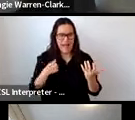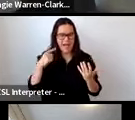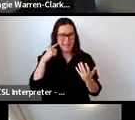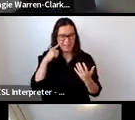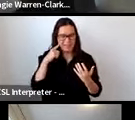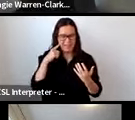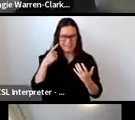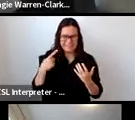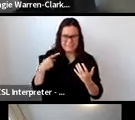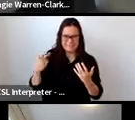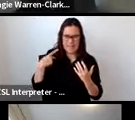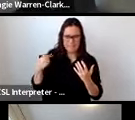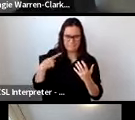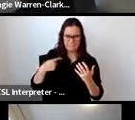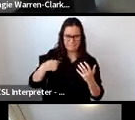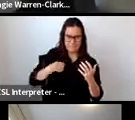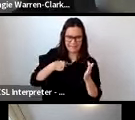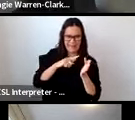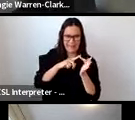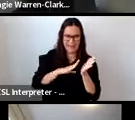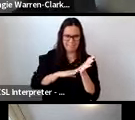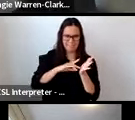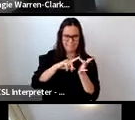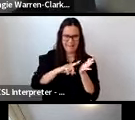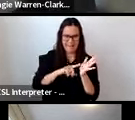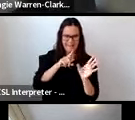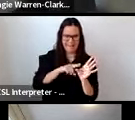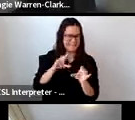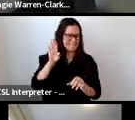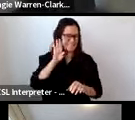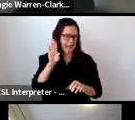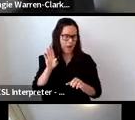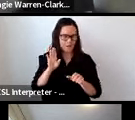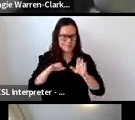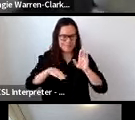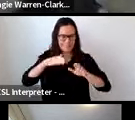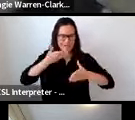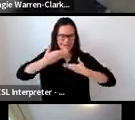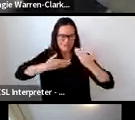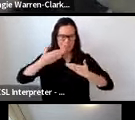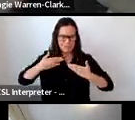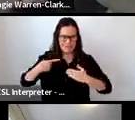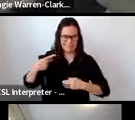Henderson. Only you're cooler. She's much cooler.